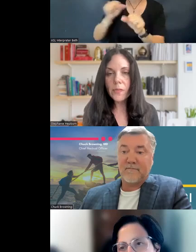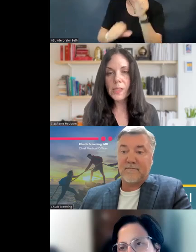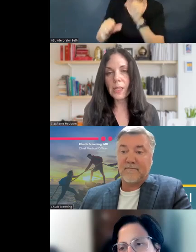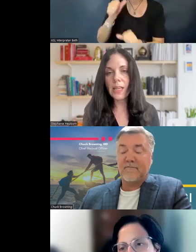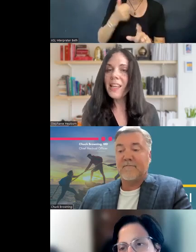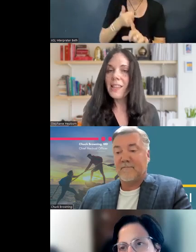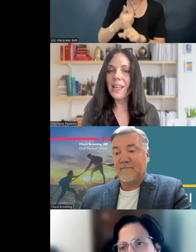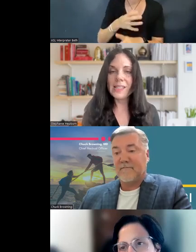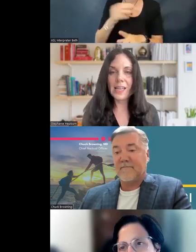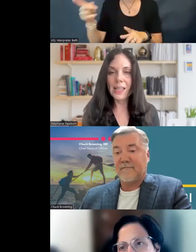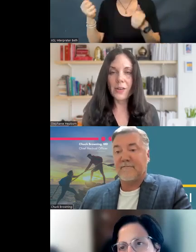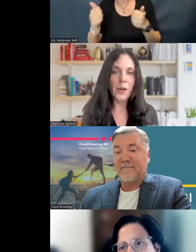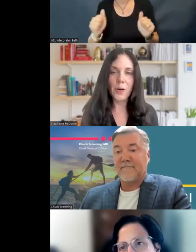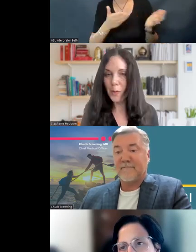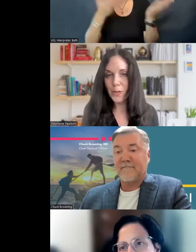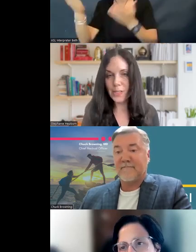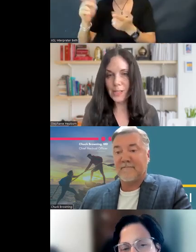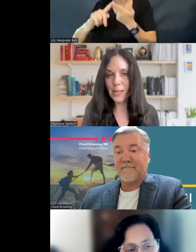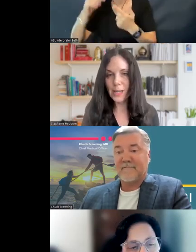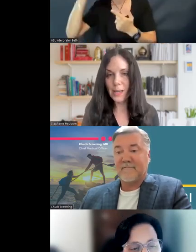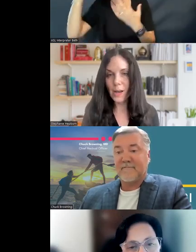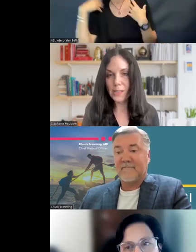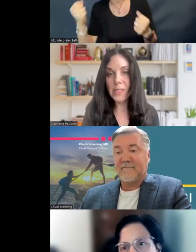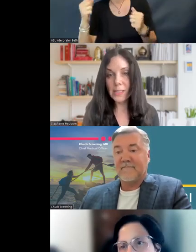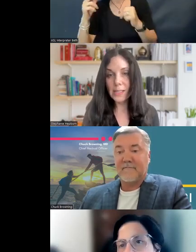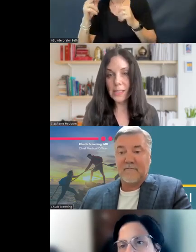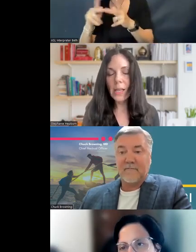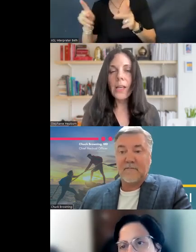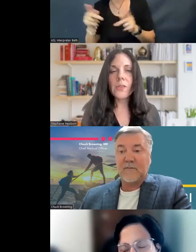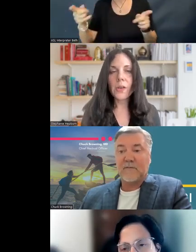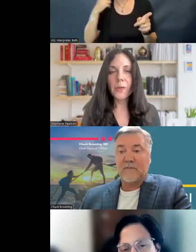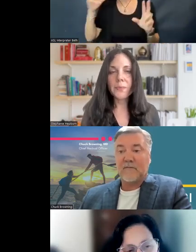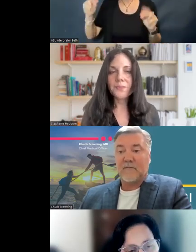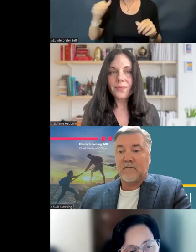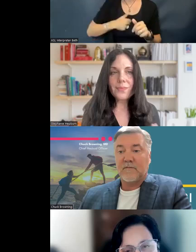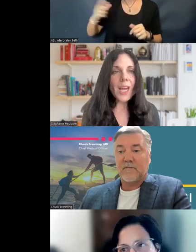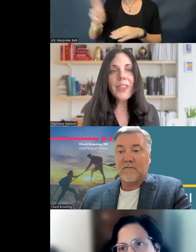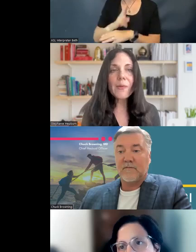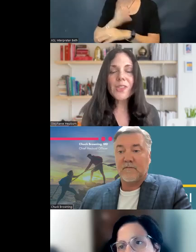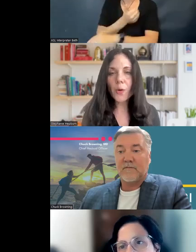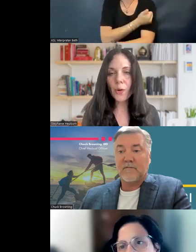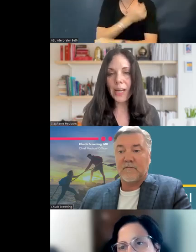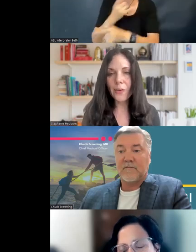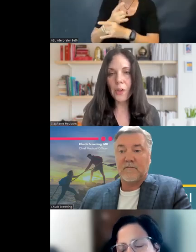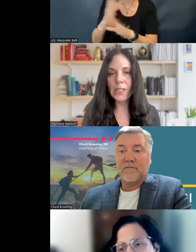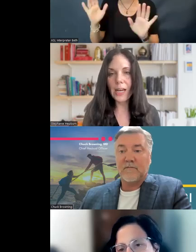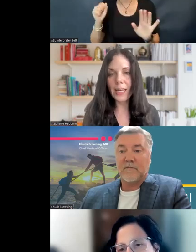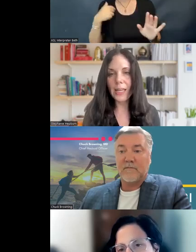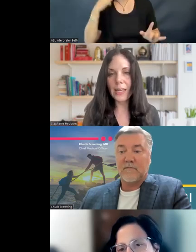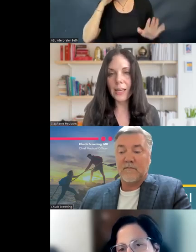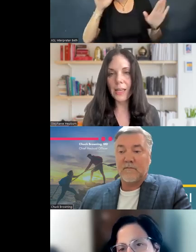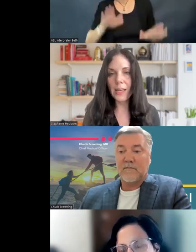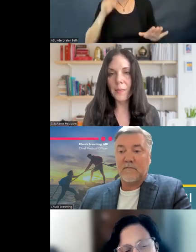health facility, they said, no, the person is on substances. So I thought it was so great for you to